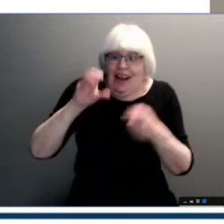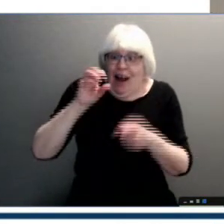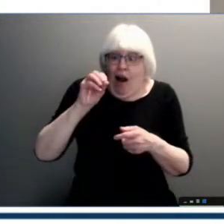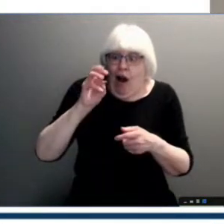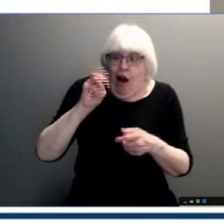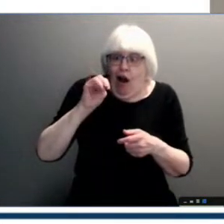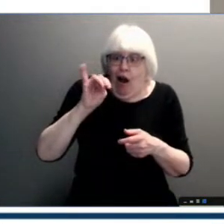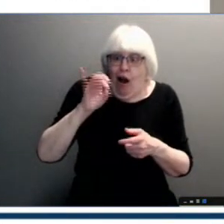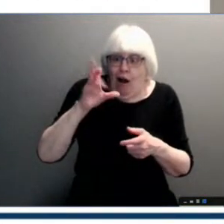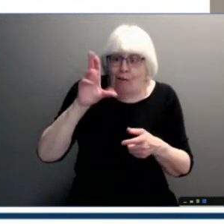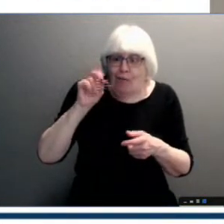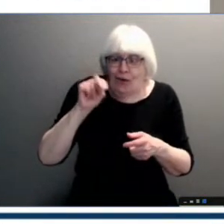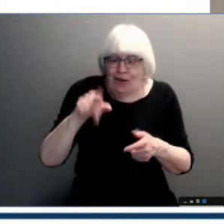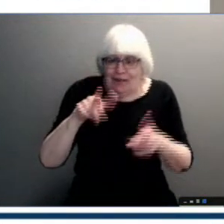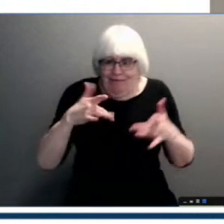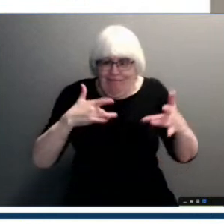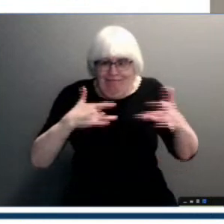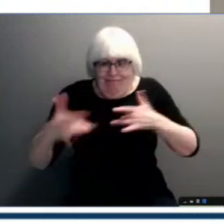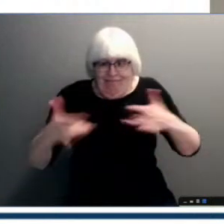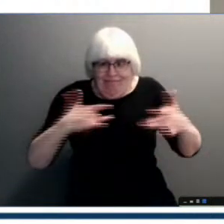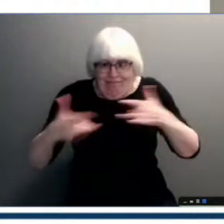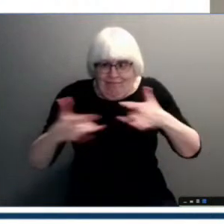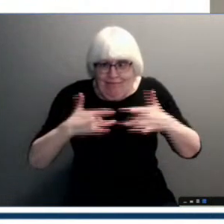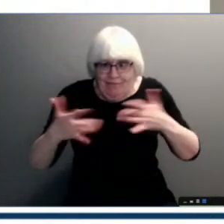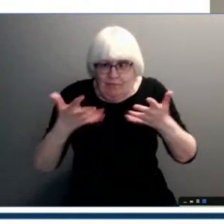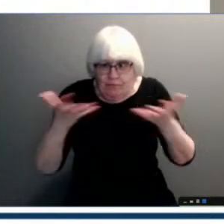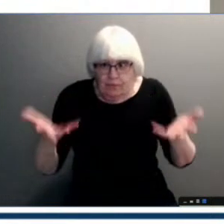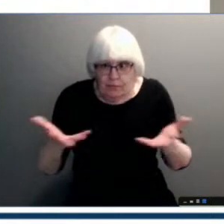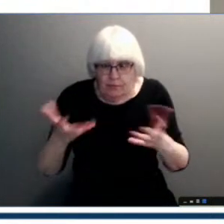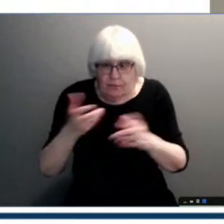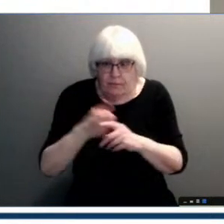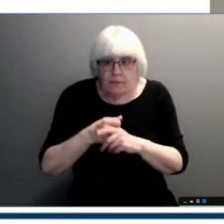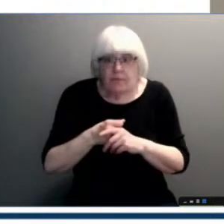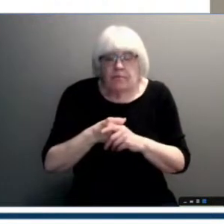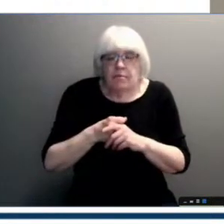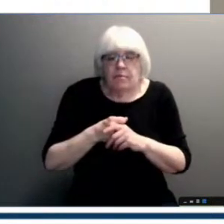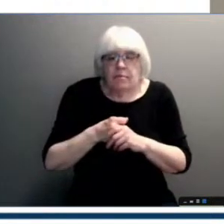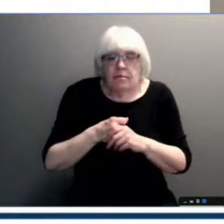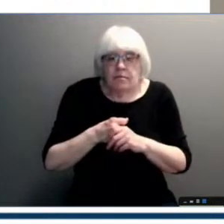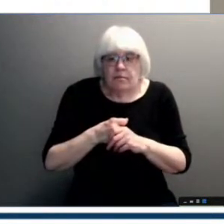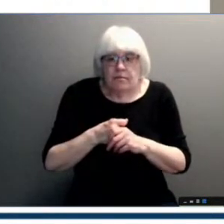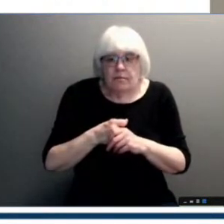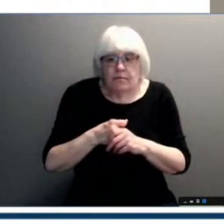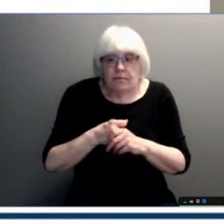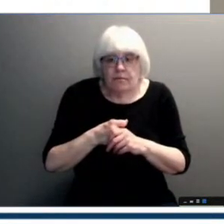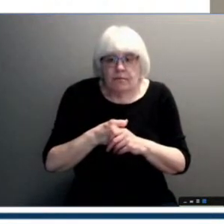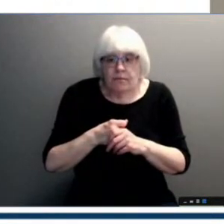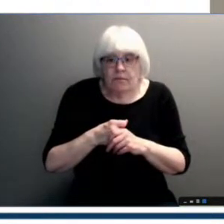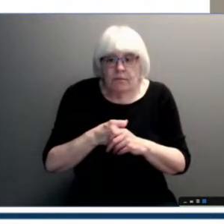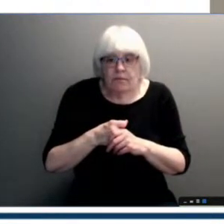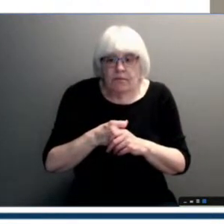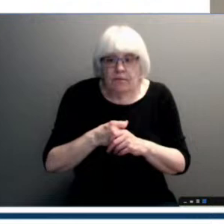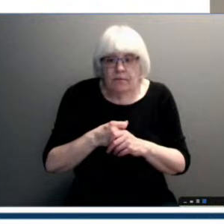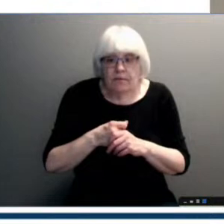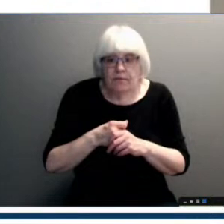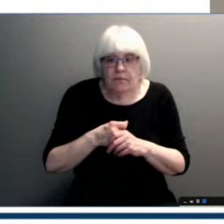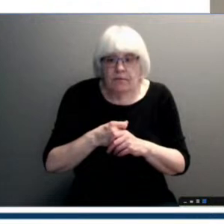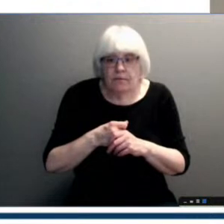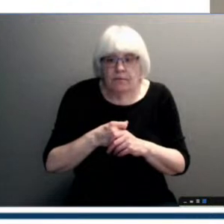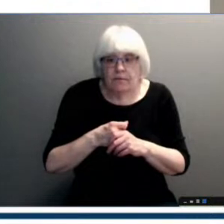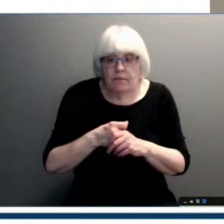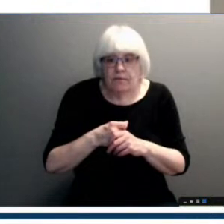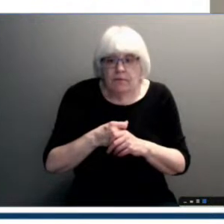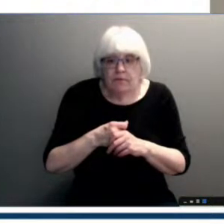as possible, and I think there's always going to be a small proportion of the population which is not going